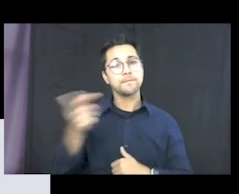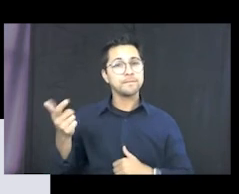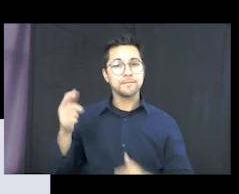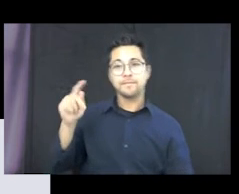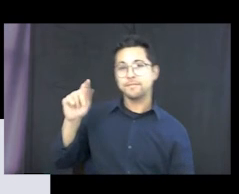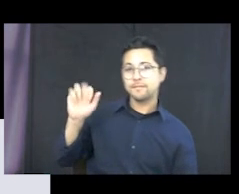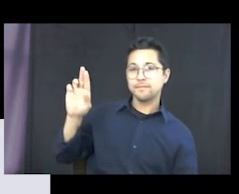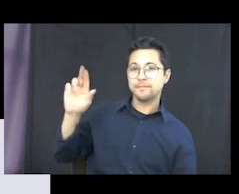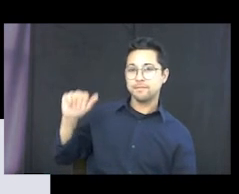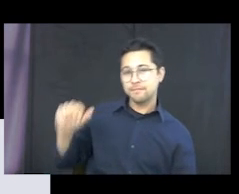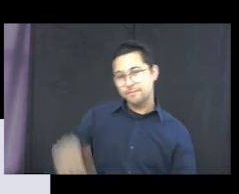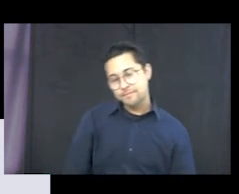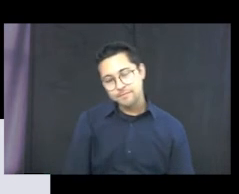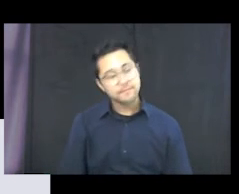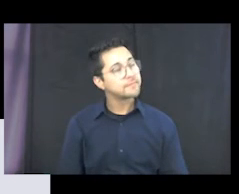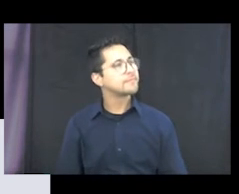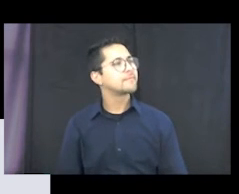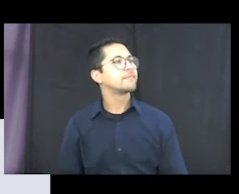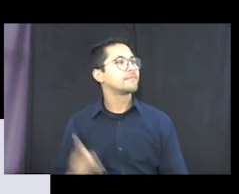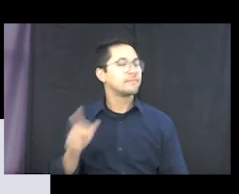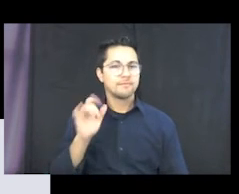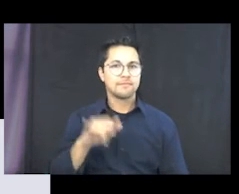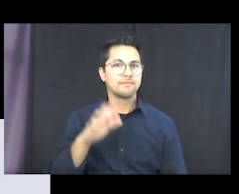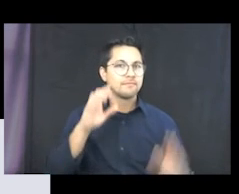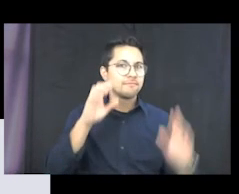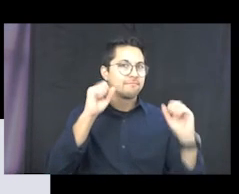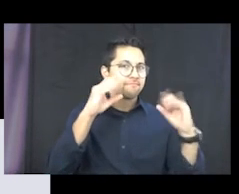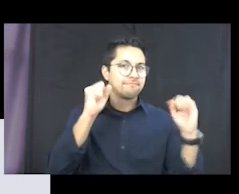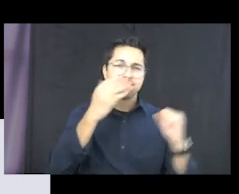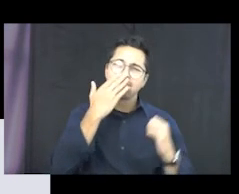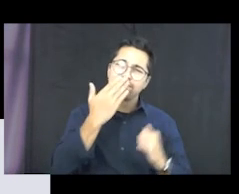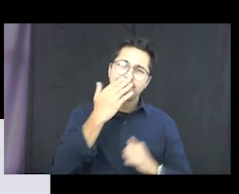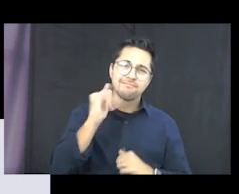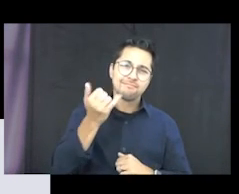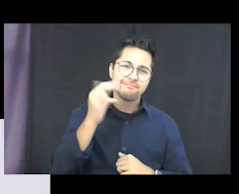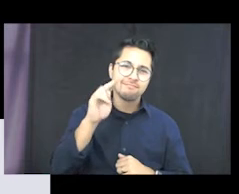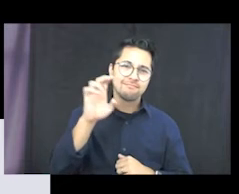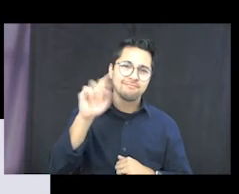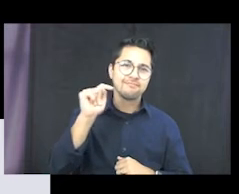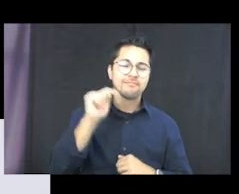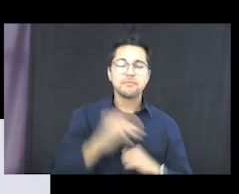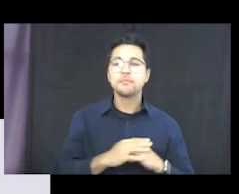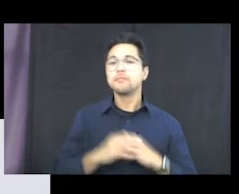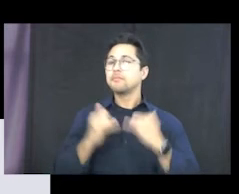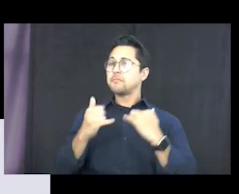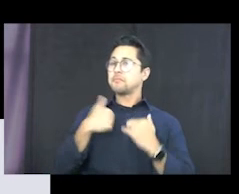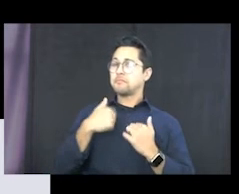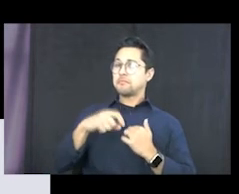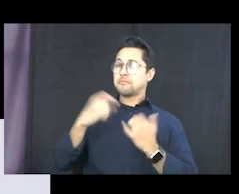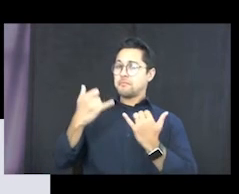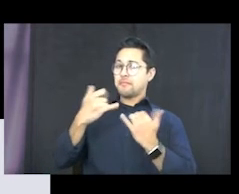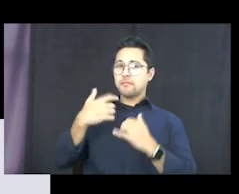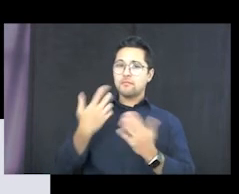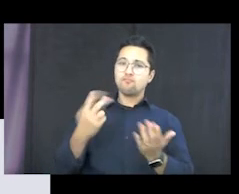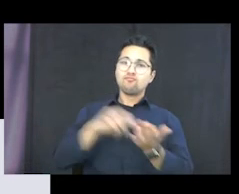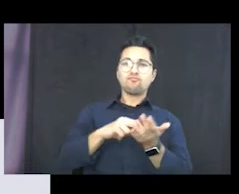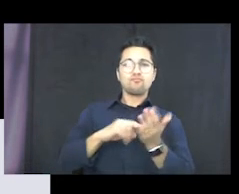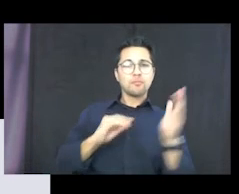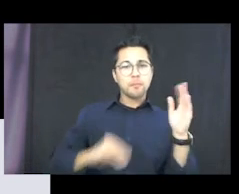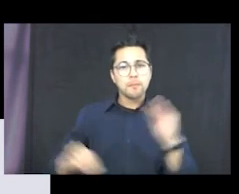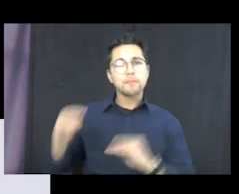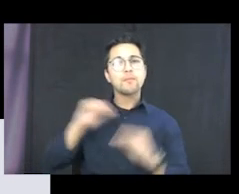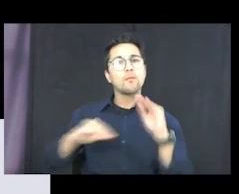Tara. Wasn't that amazing? Thank you, Janet. So what we need now is a get up and move